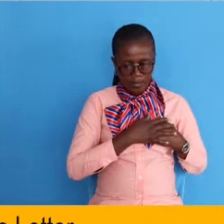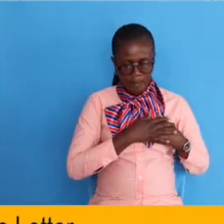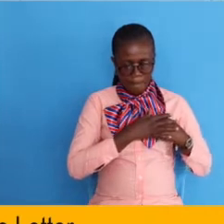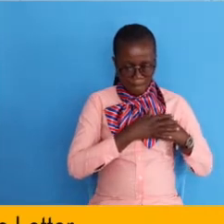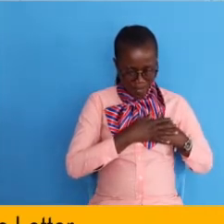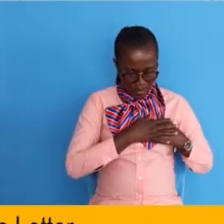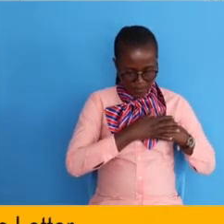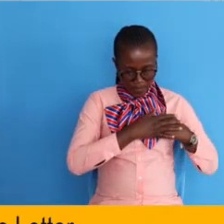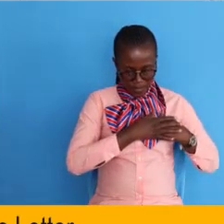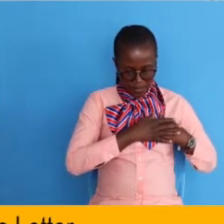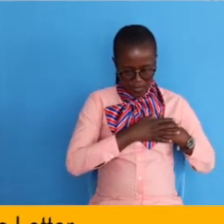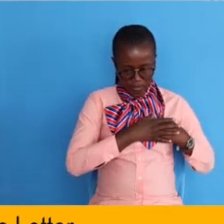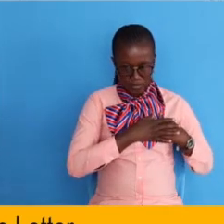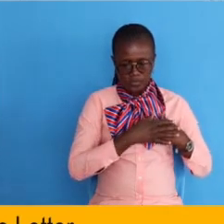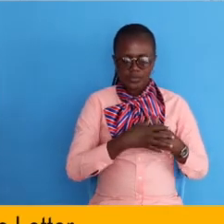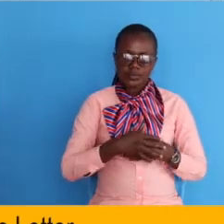stroke madam.